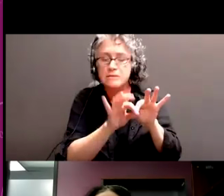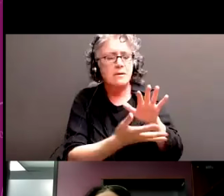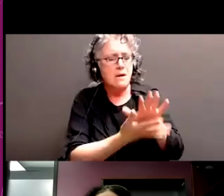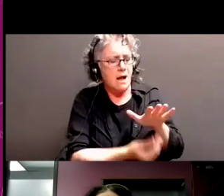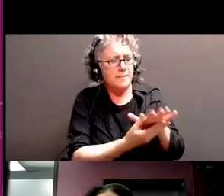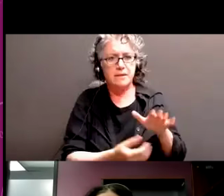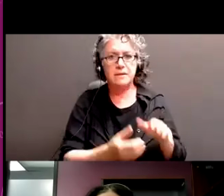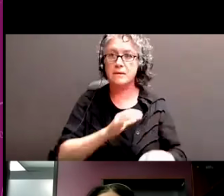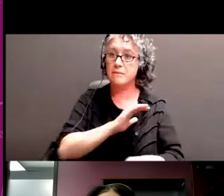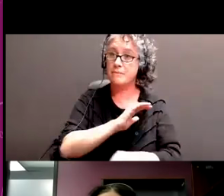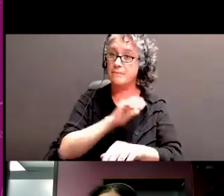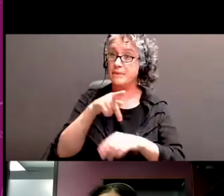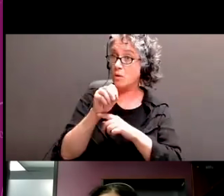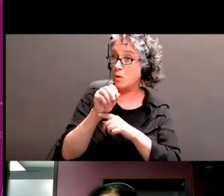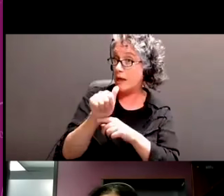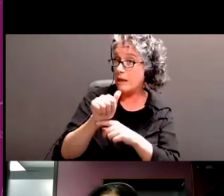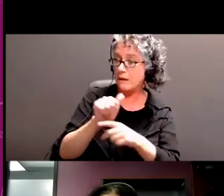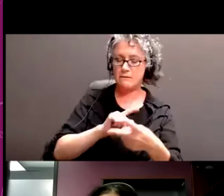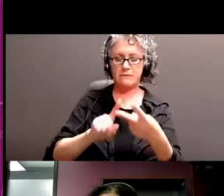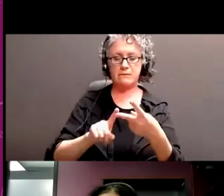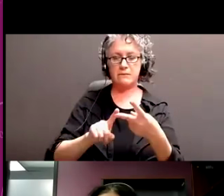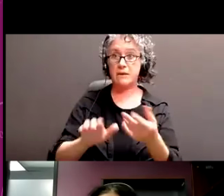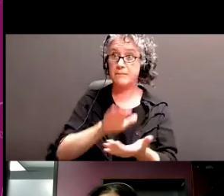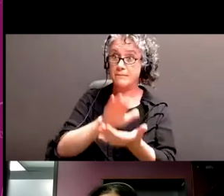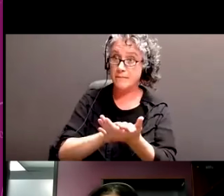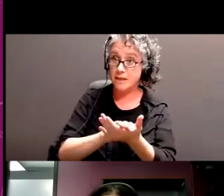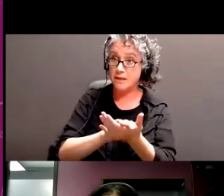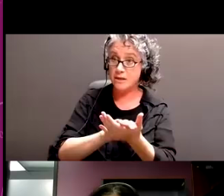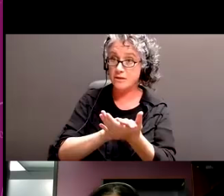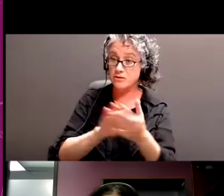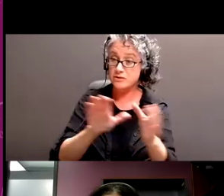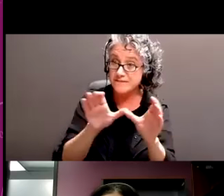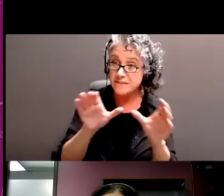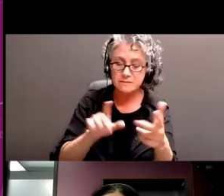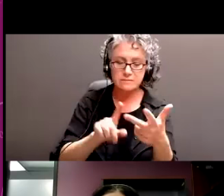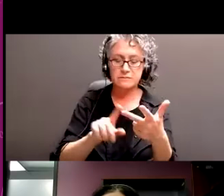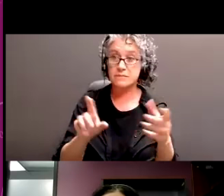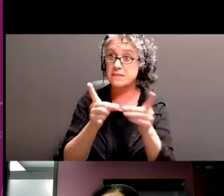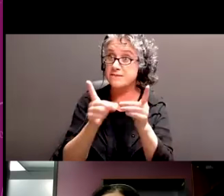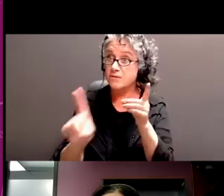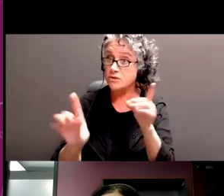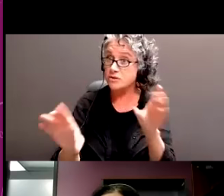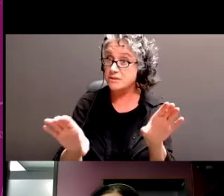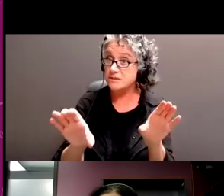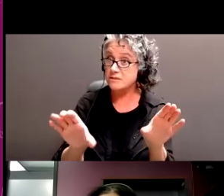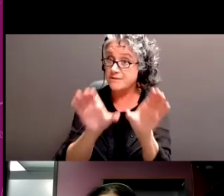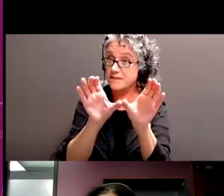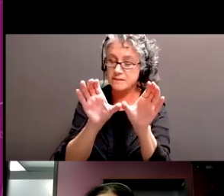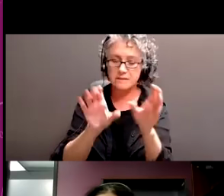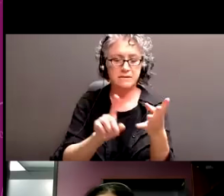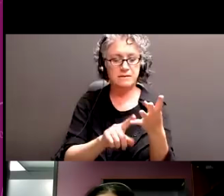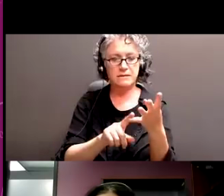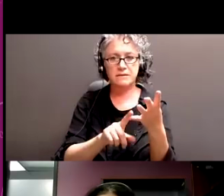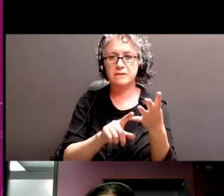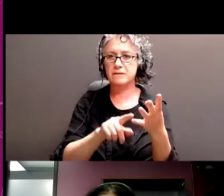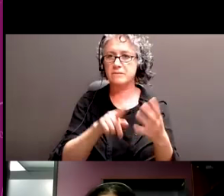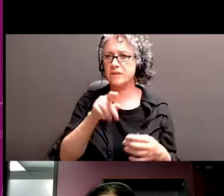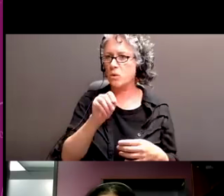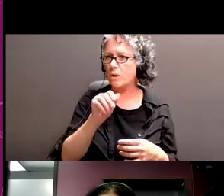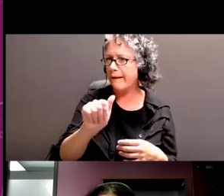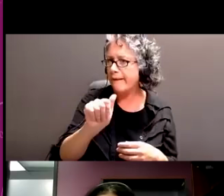could be a will. It could be a marriage certificate or a divorce certificate. And to have a hidden emergency bag